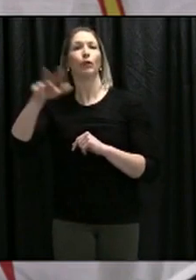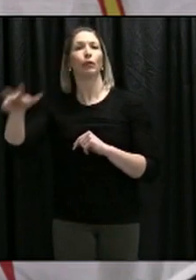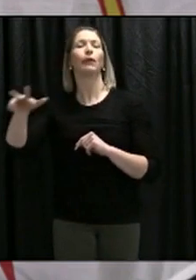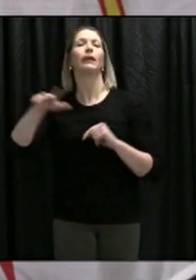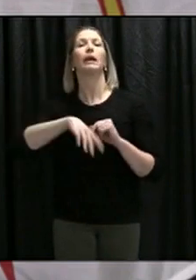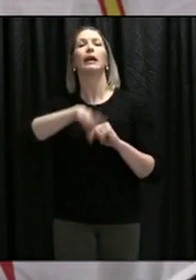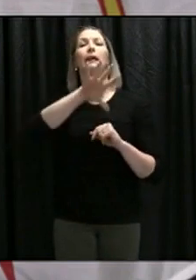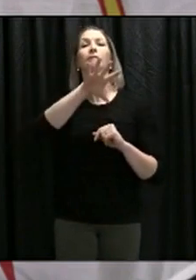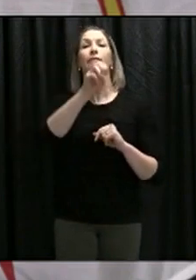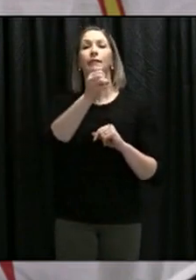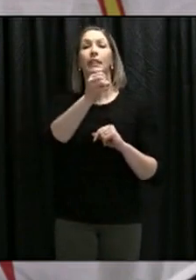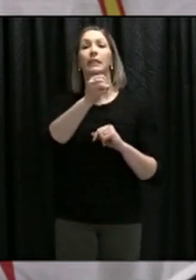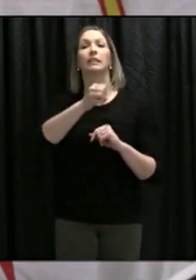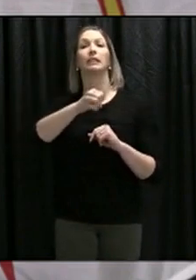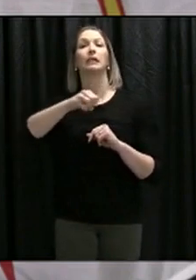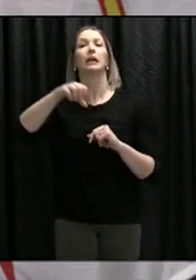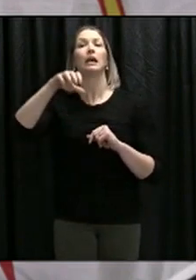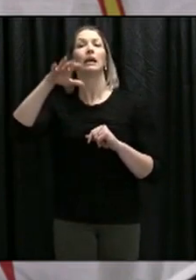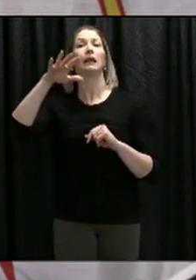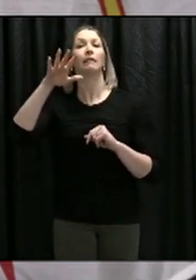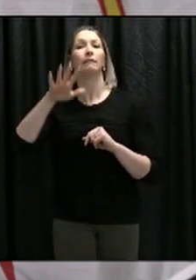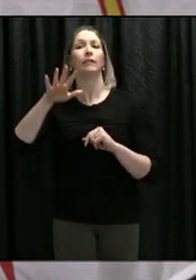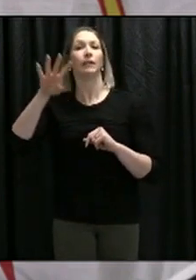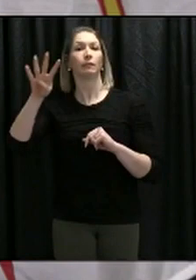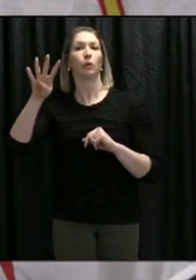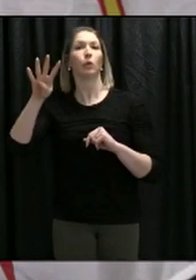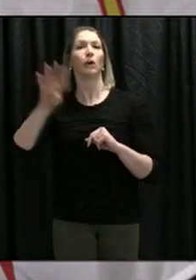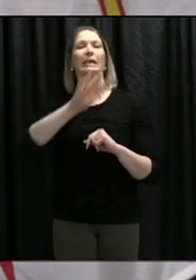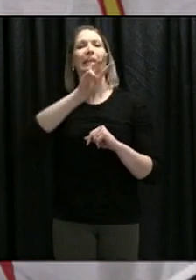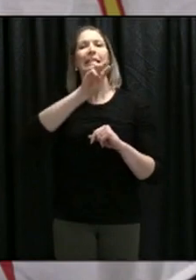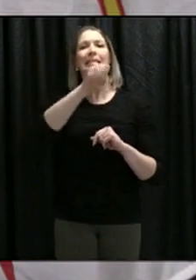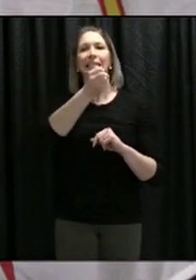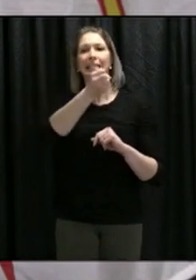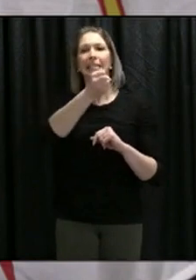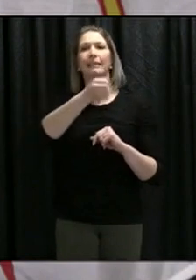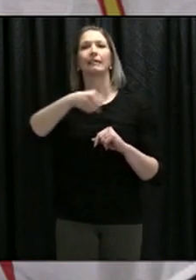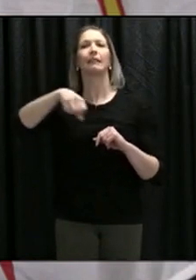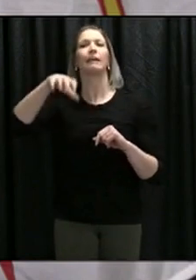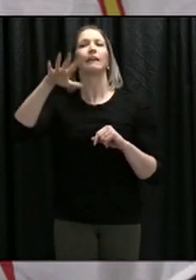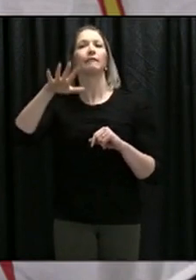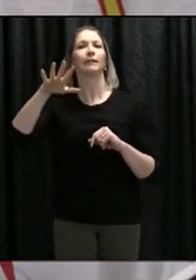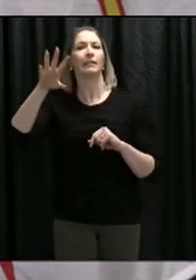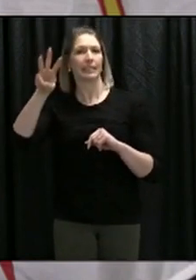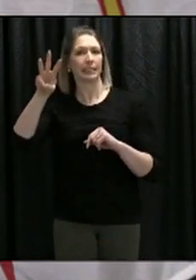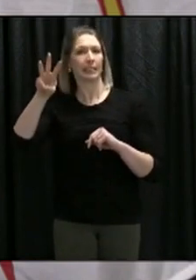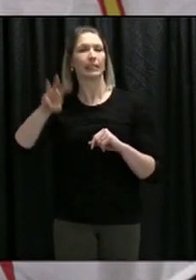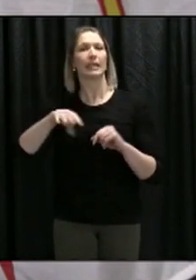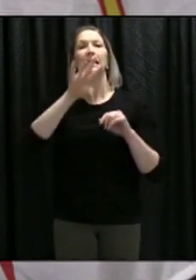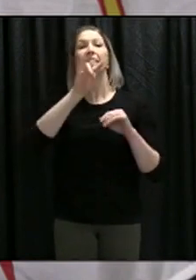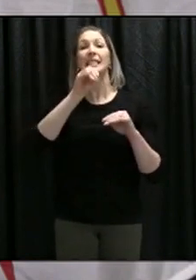59, 56 between 60 and 69, and 47 who are 70 and above.